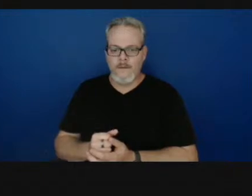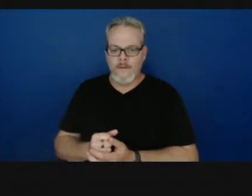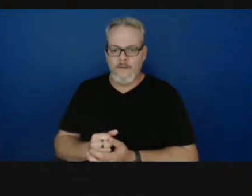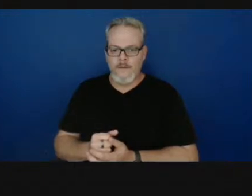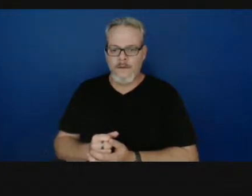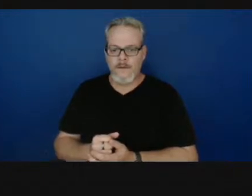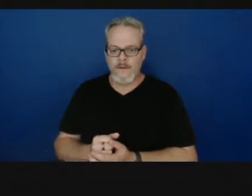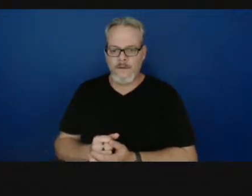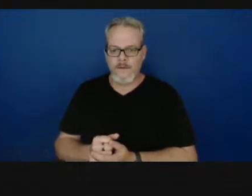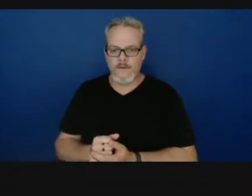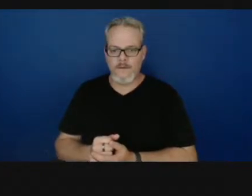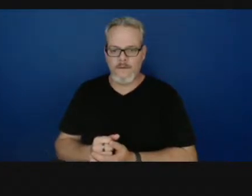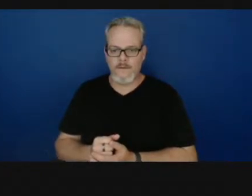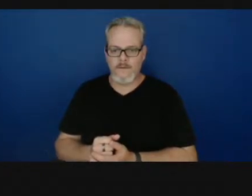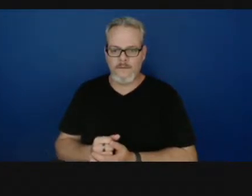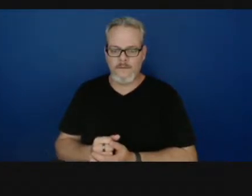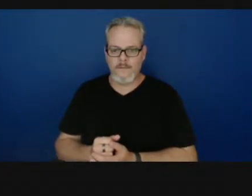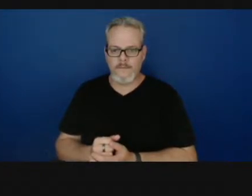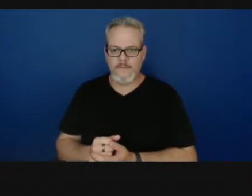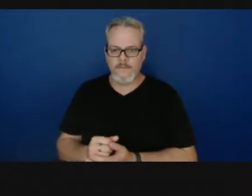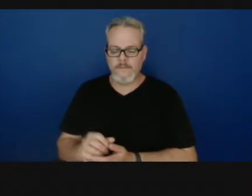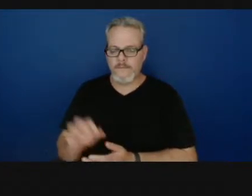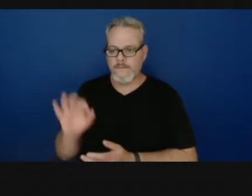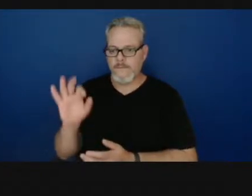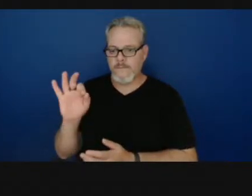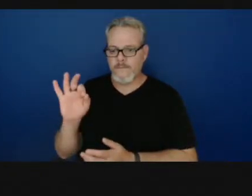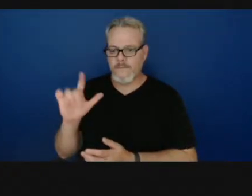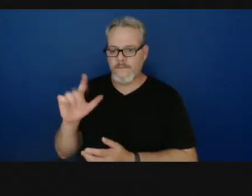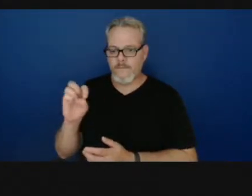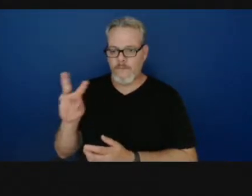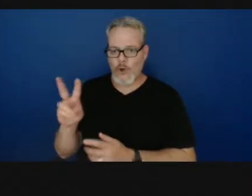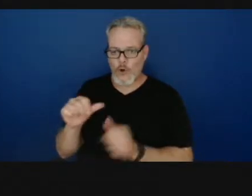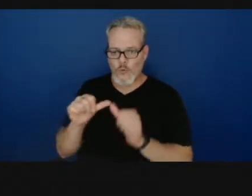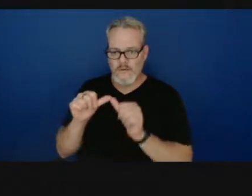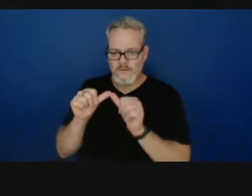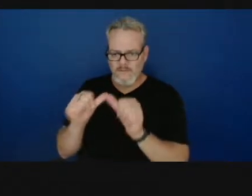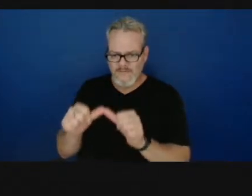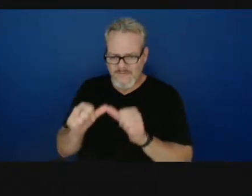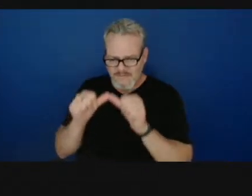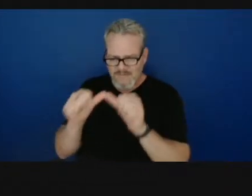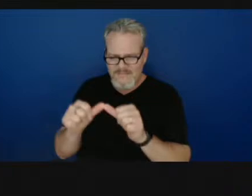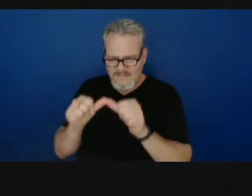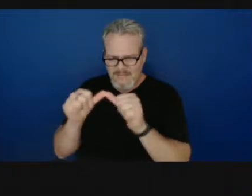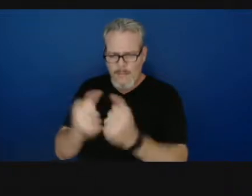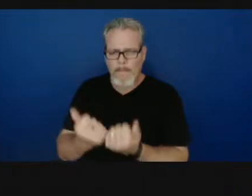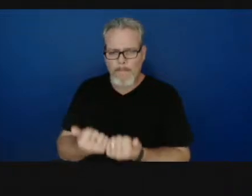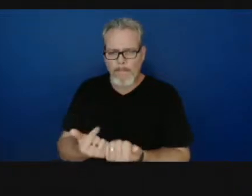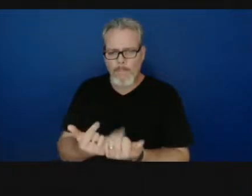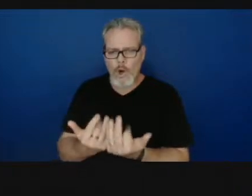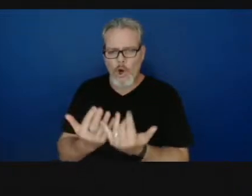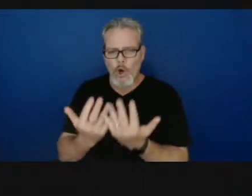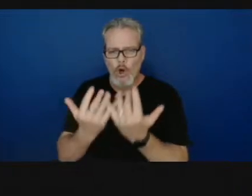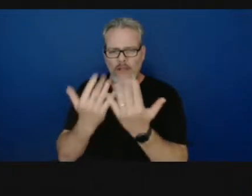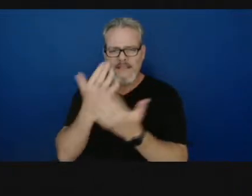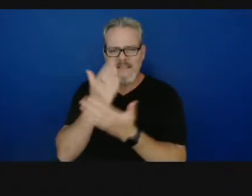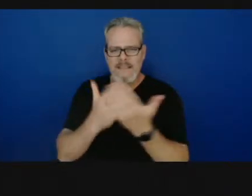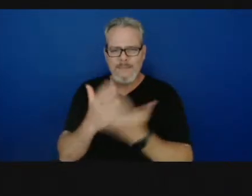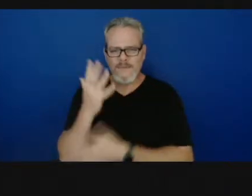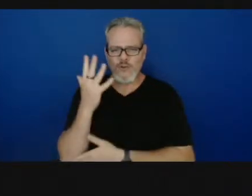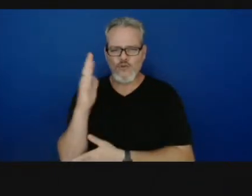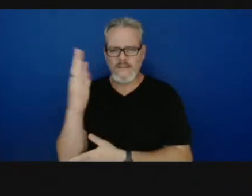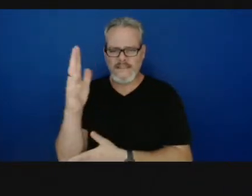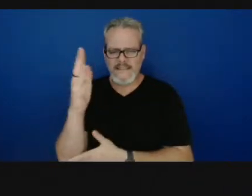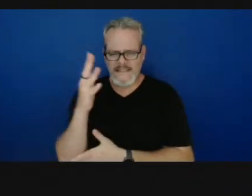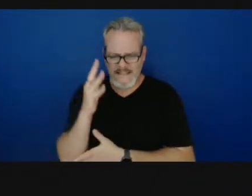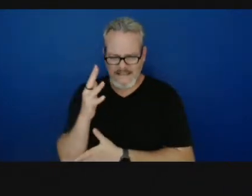again and intruding into areas that had yet to been inundated and burning off some of that vegetation. The south side of the lava